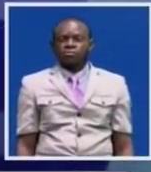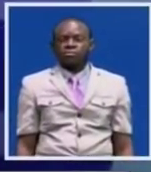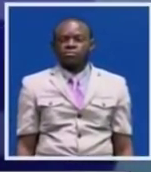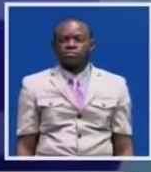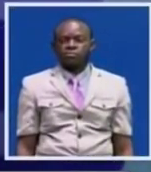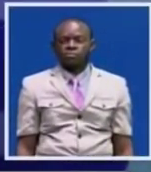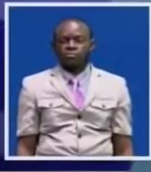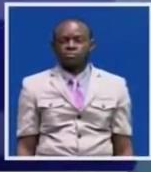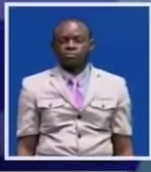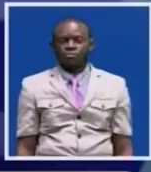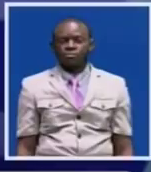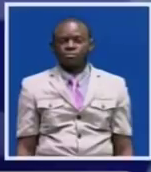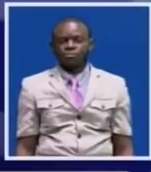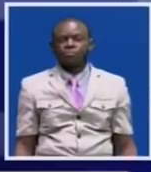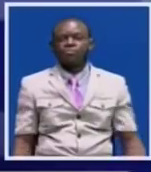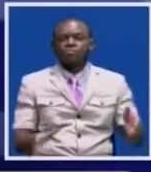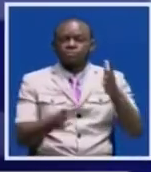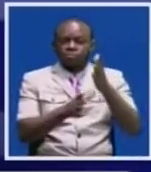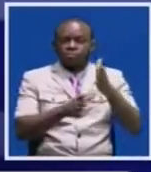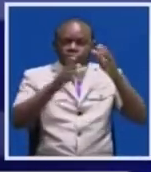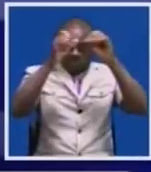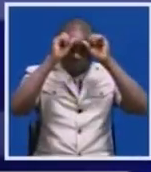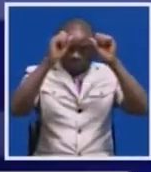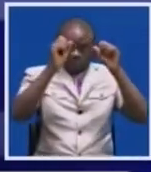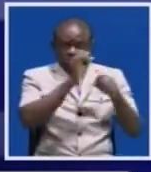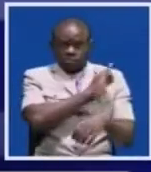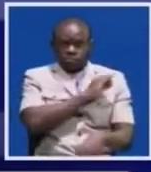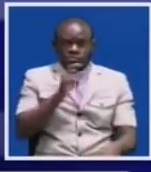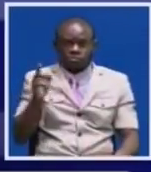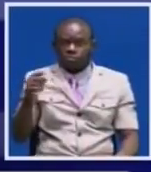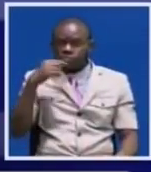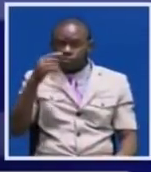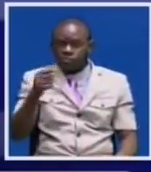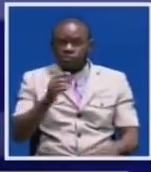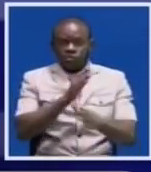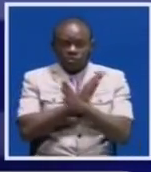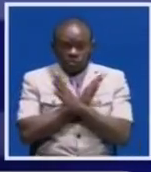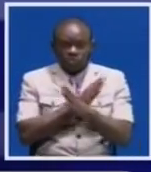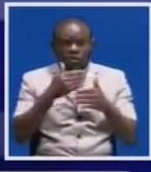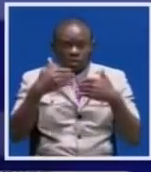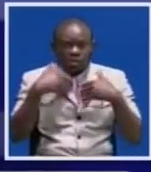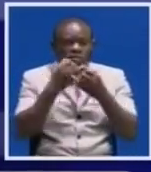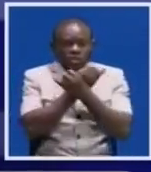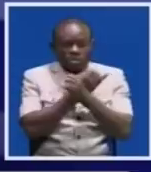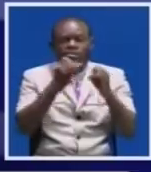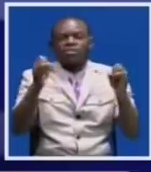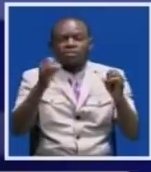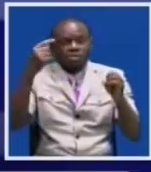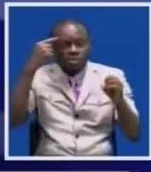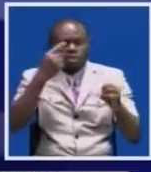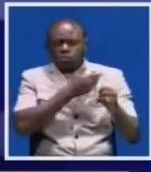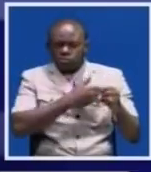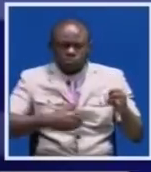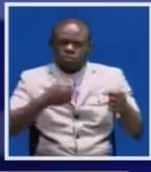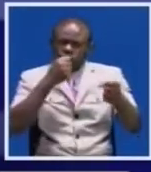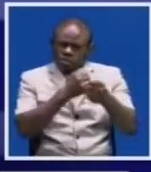Now, Vice President Inonge Wina says government is devoted to honoring the promise of independence by building a brighter future desired by